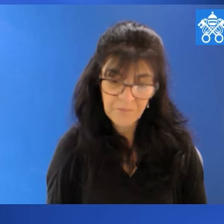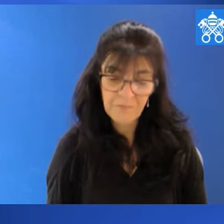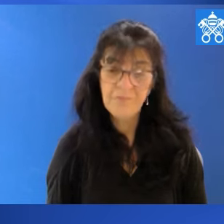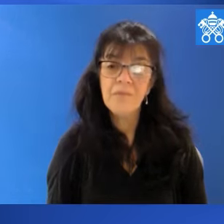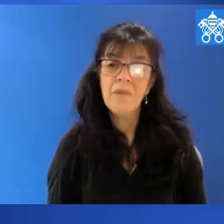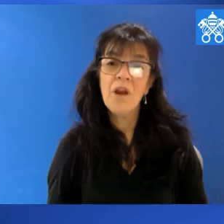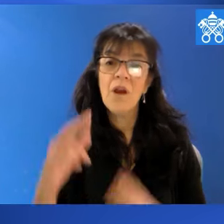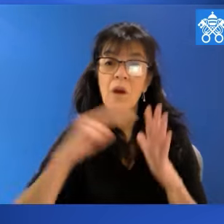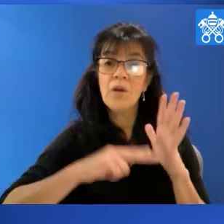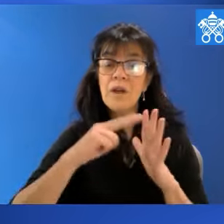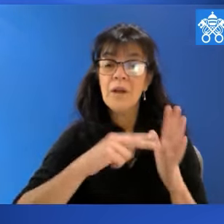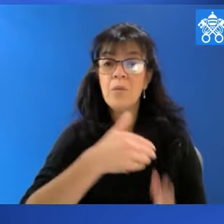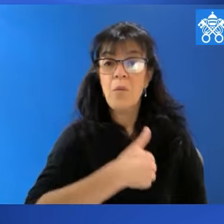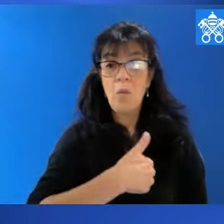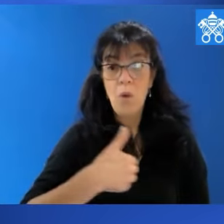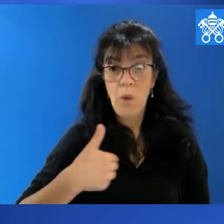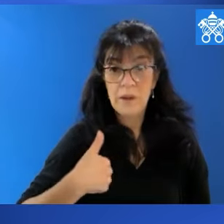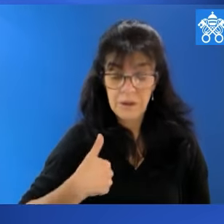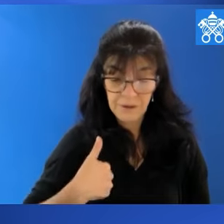Czytanie z Księgi Psalmów.